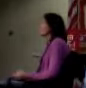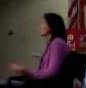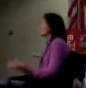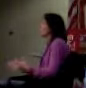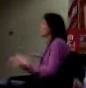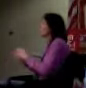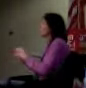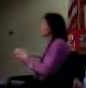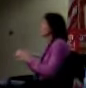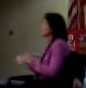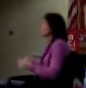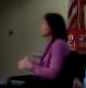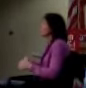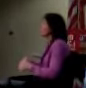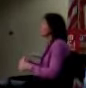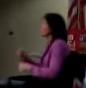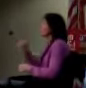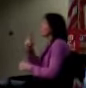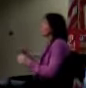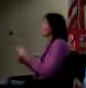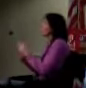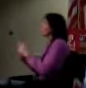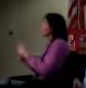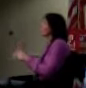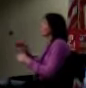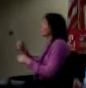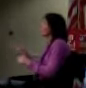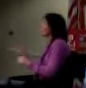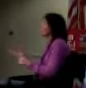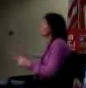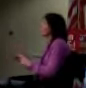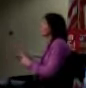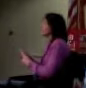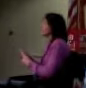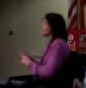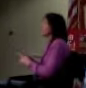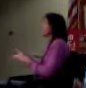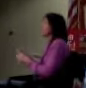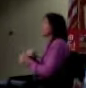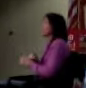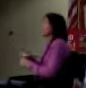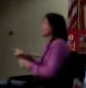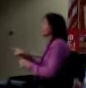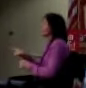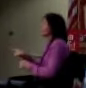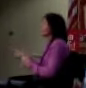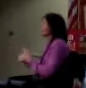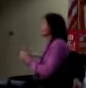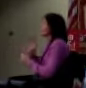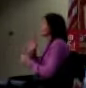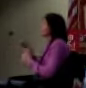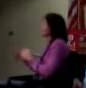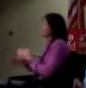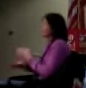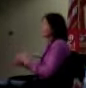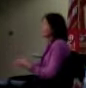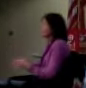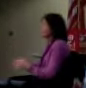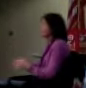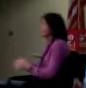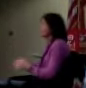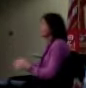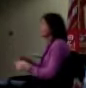What's common? When you go through these videos, you're going to find things that come up a lot. How many of you in your description, when you were talking to the person next to you or in your head,